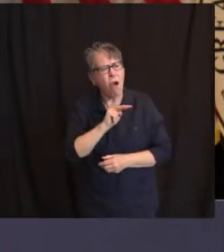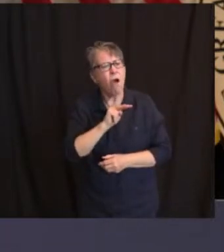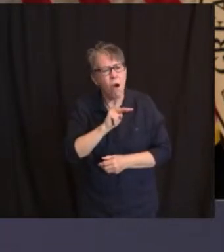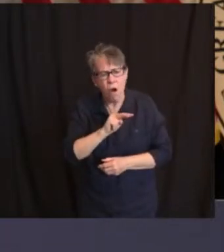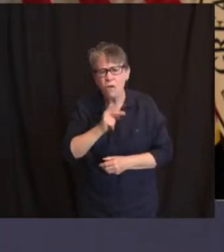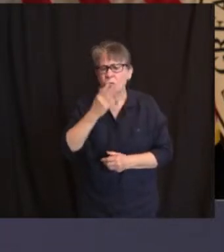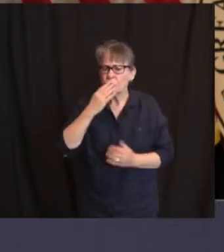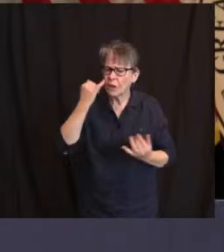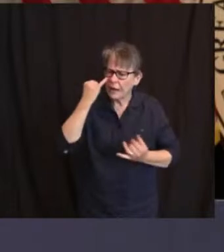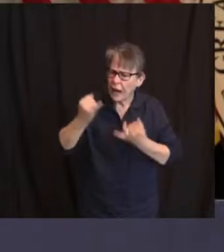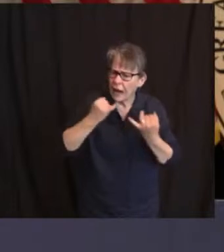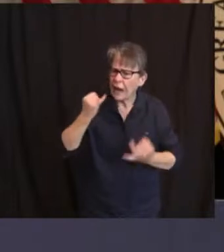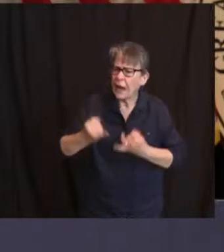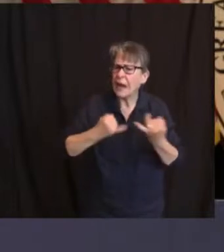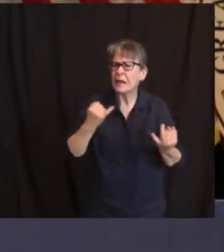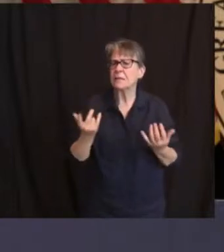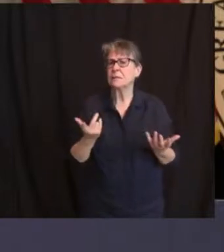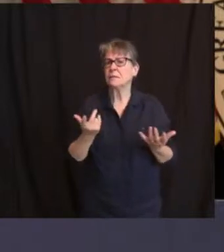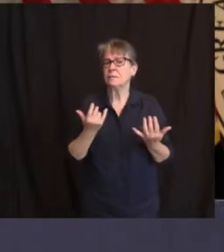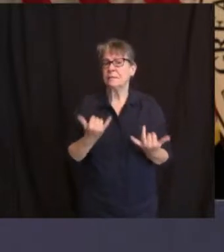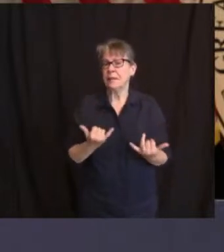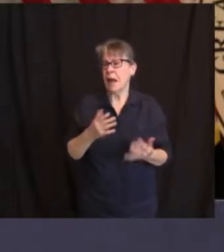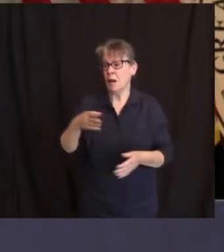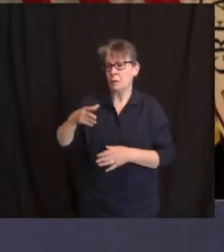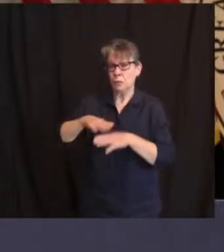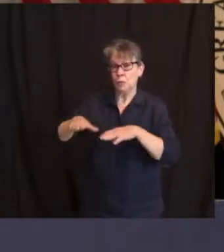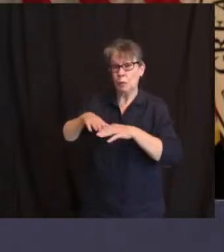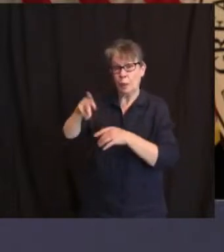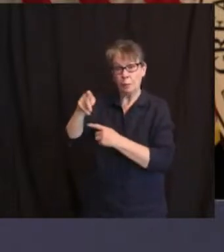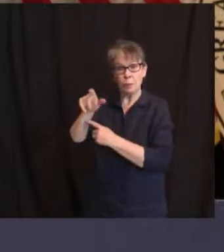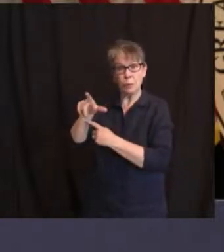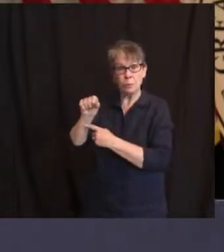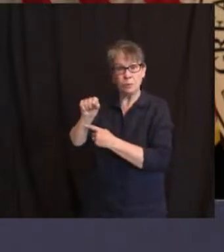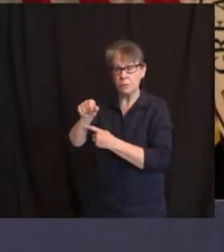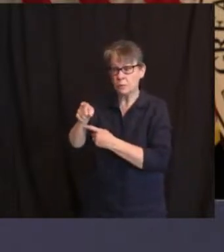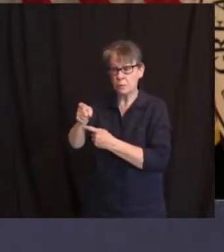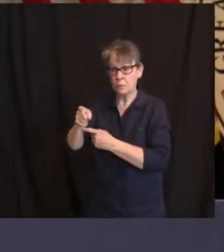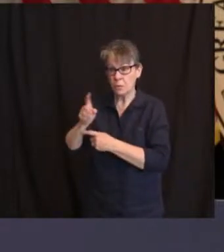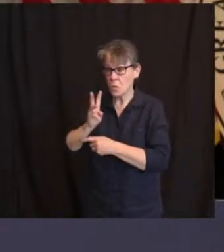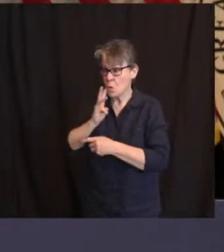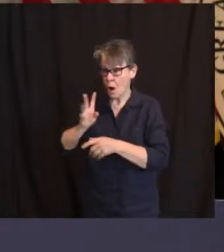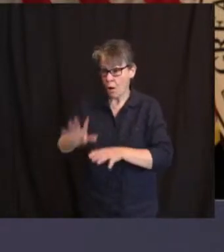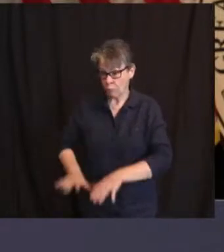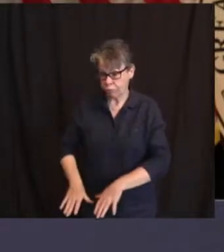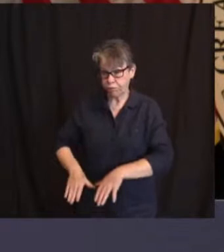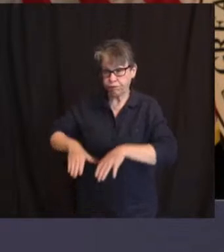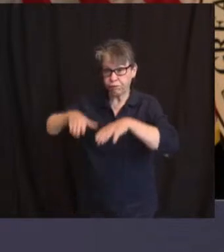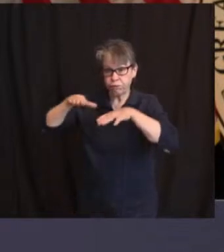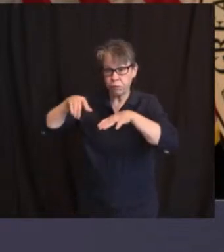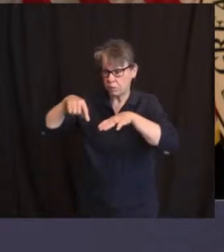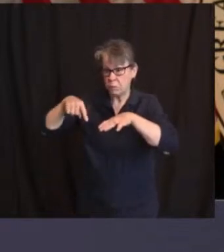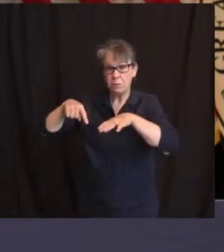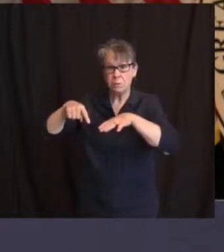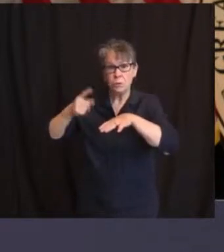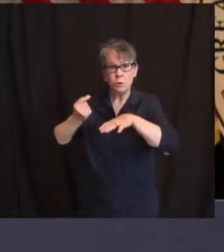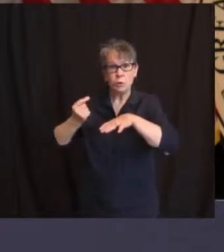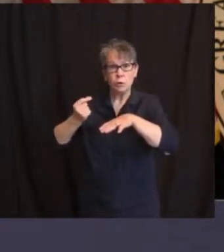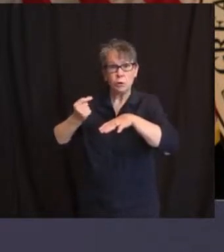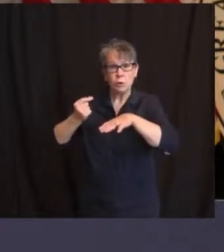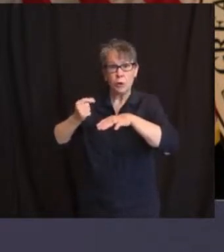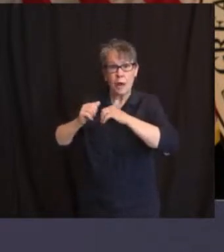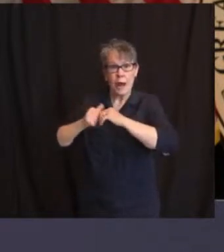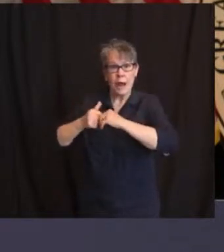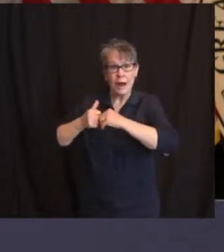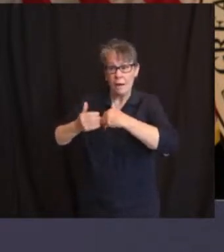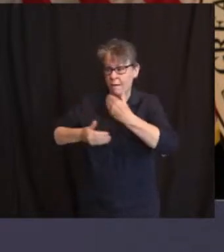of usage or not. Big concern about capacity and whether or not you can use pools as a way to